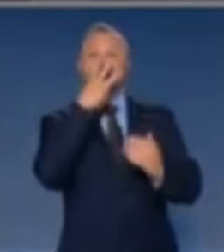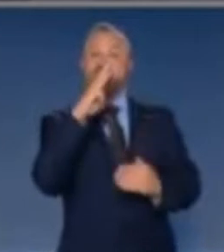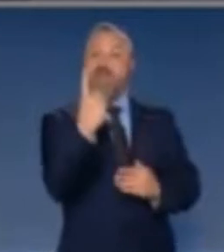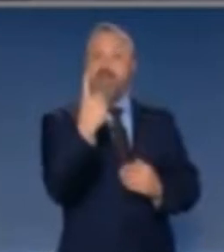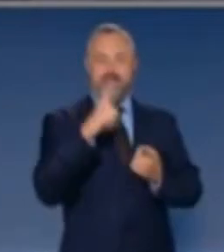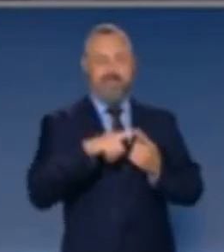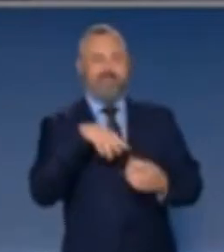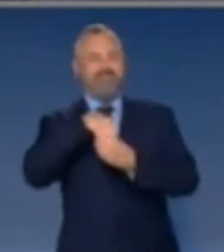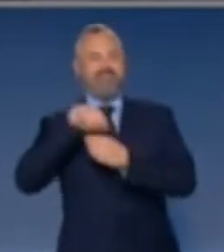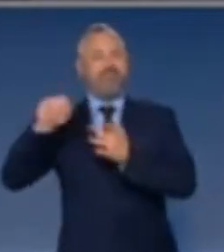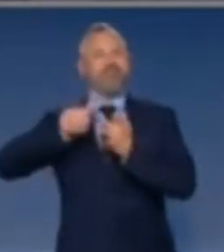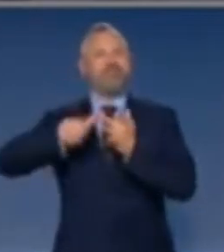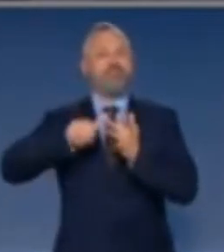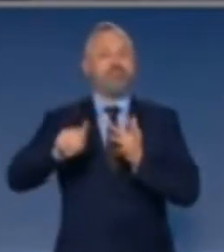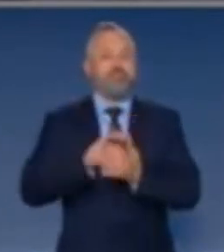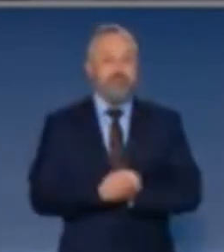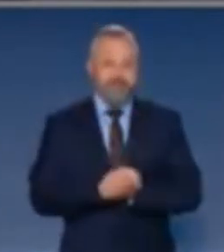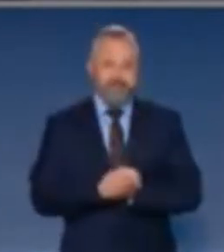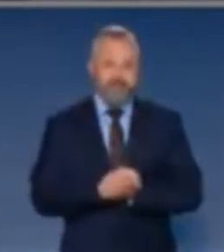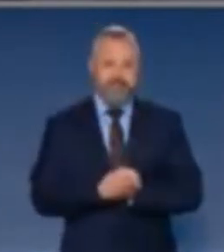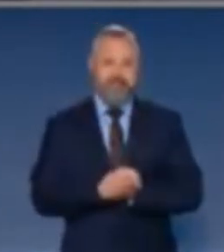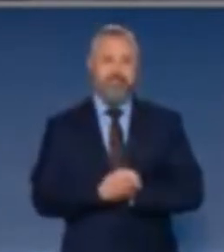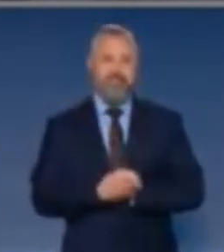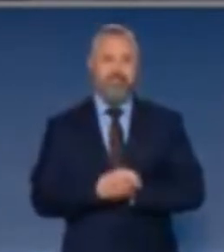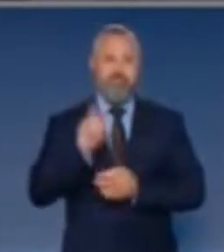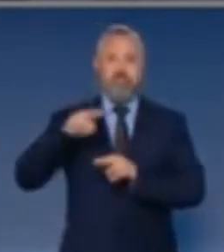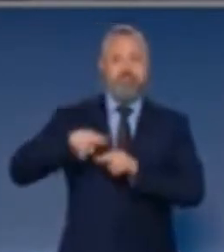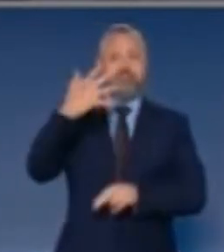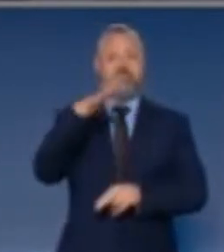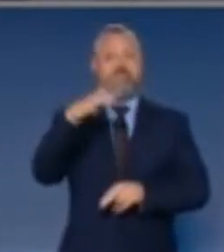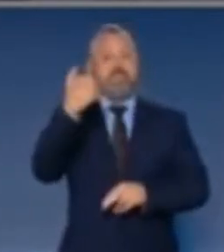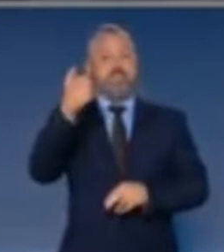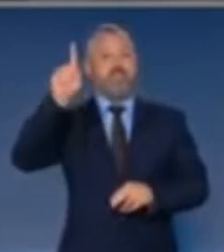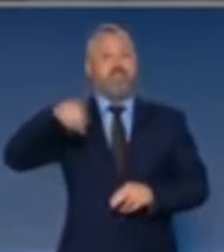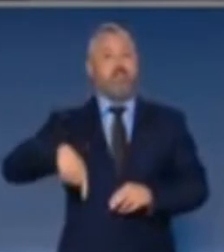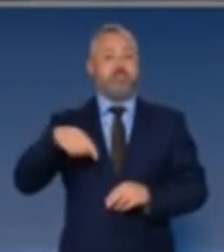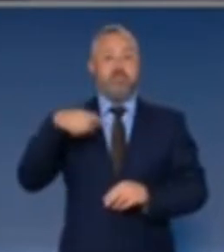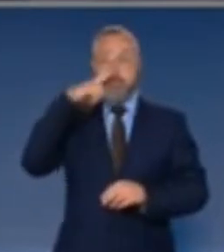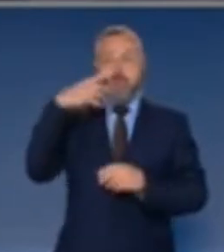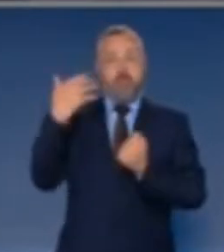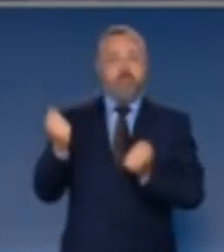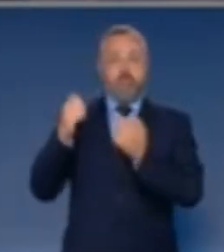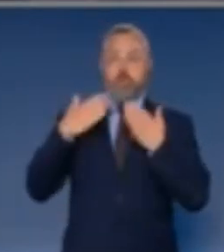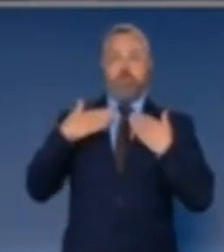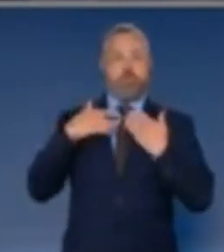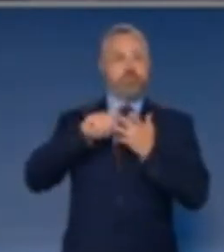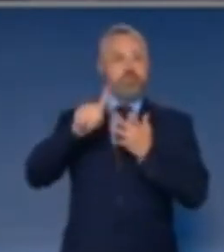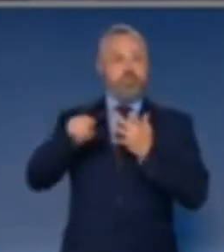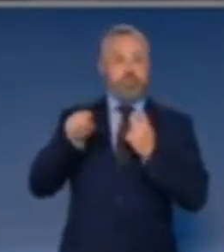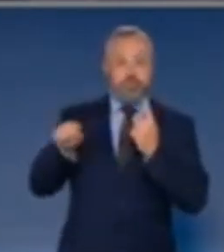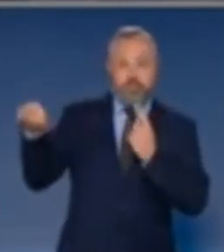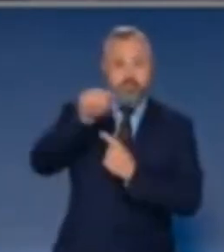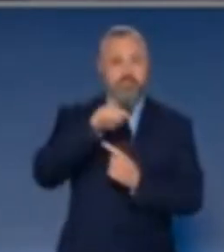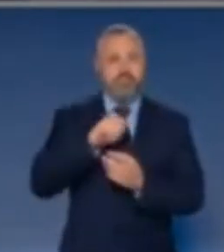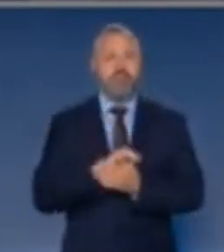56,000 people with private health insurance, an increase of 0.1%. What is